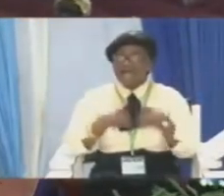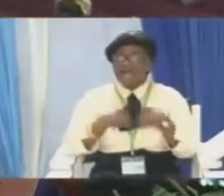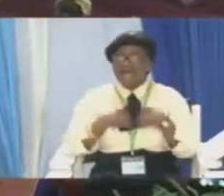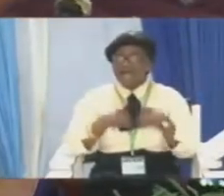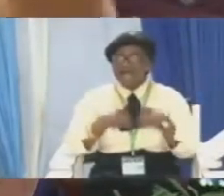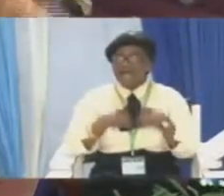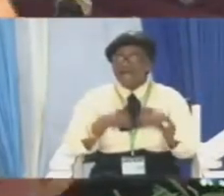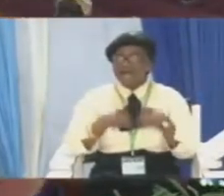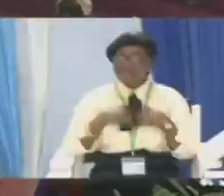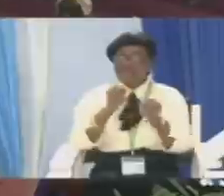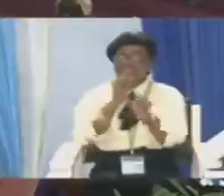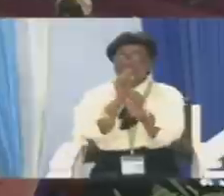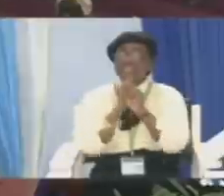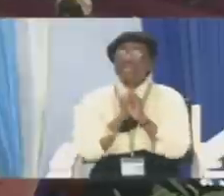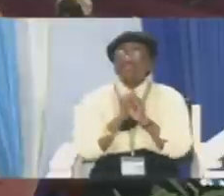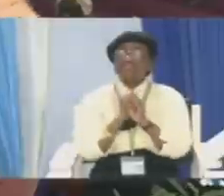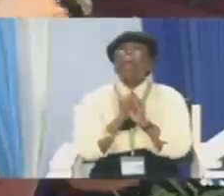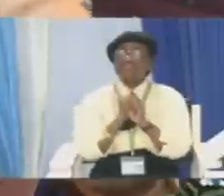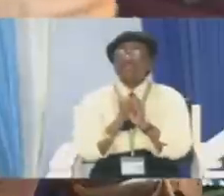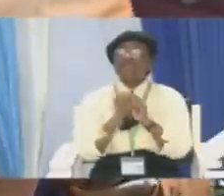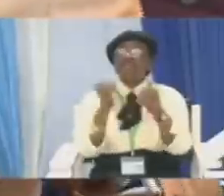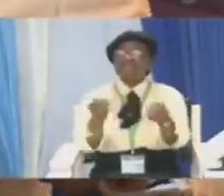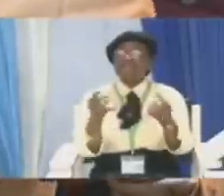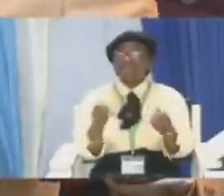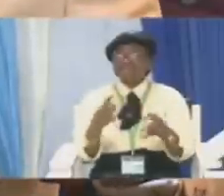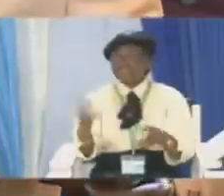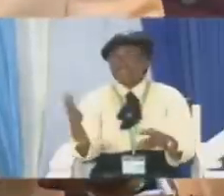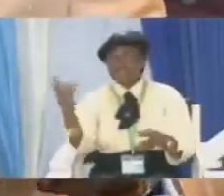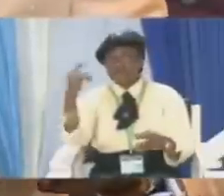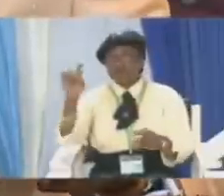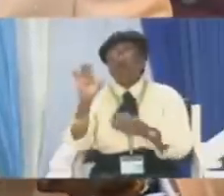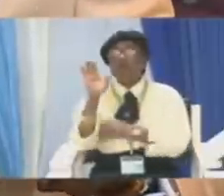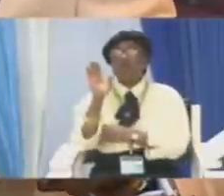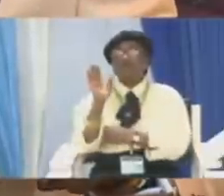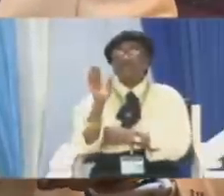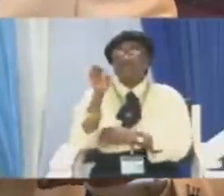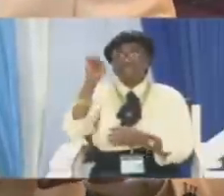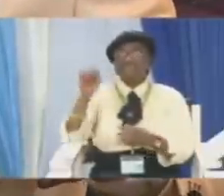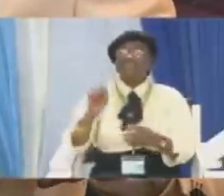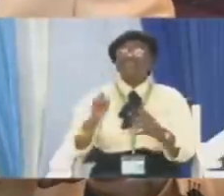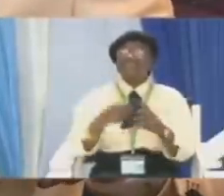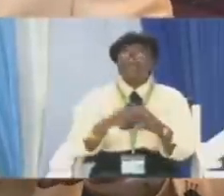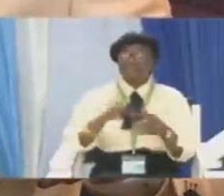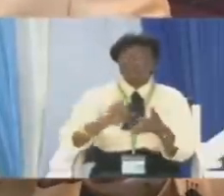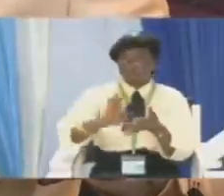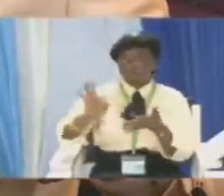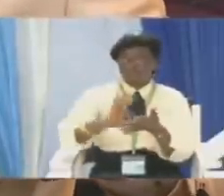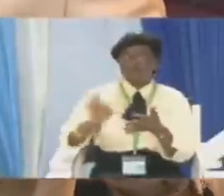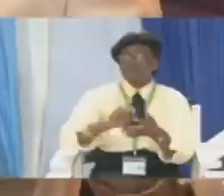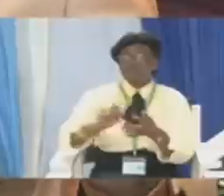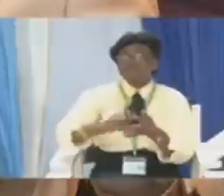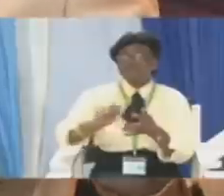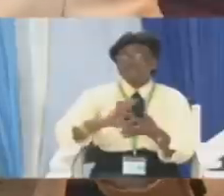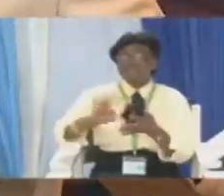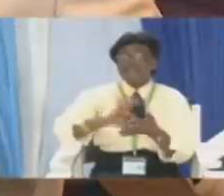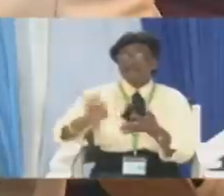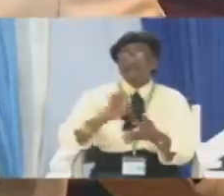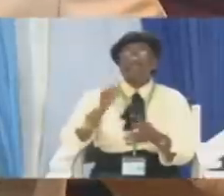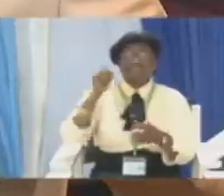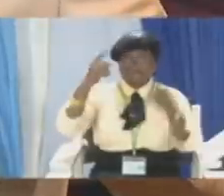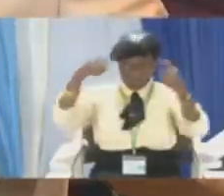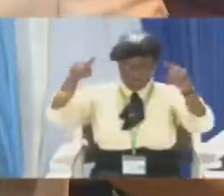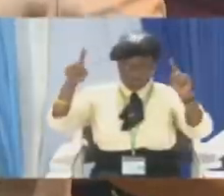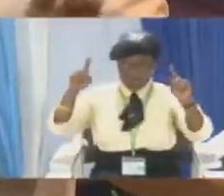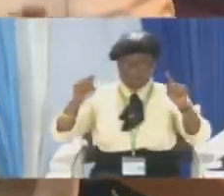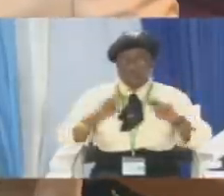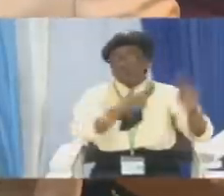We have inherited a lot of land for the Lord. And he began to count his successes. Look at Joshua chapter